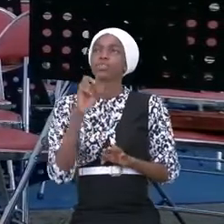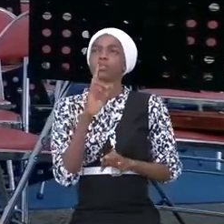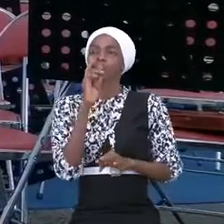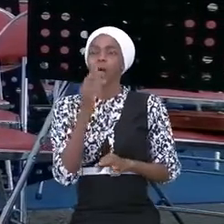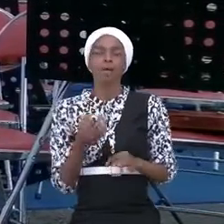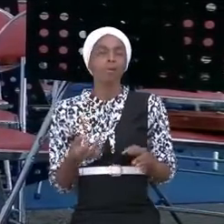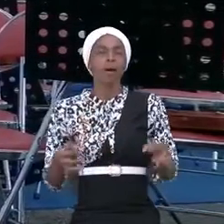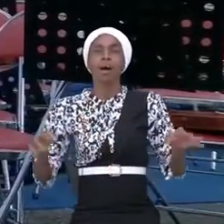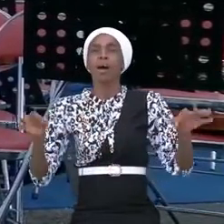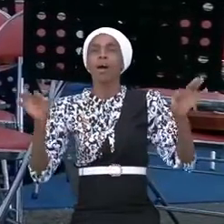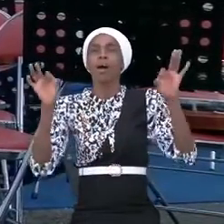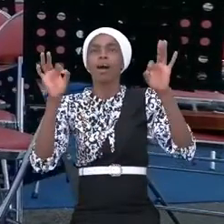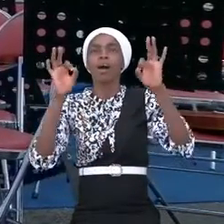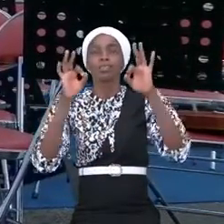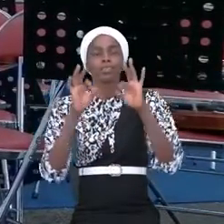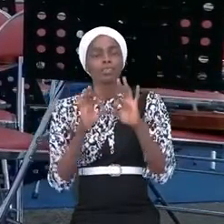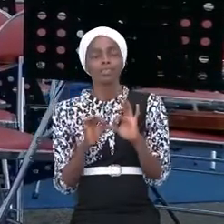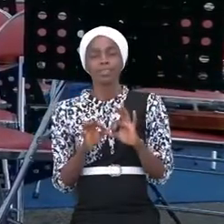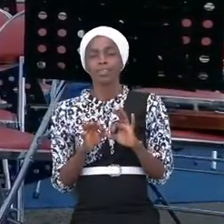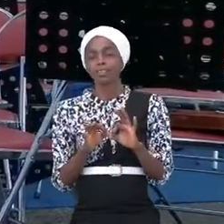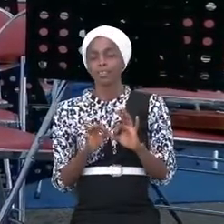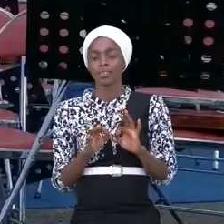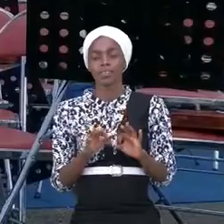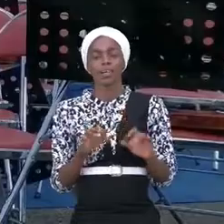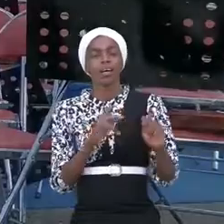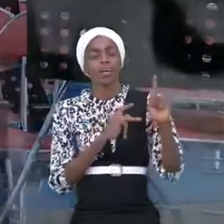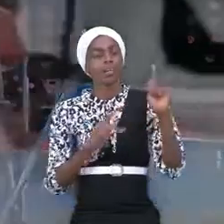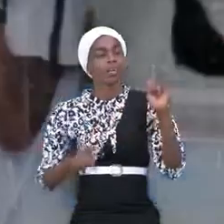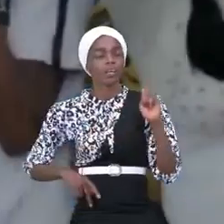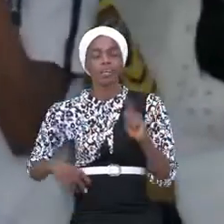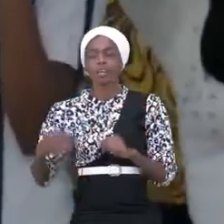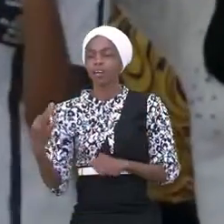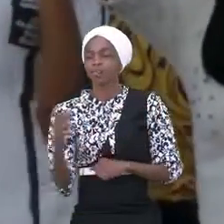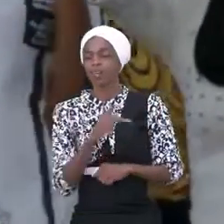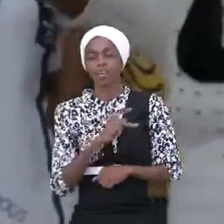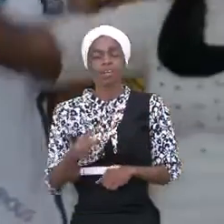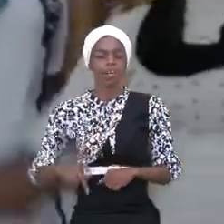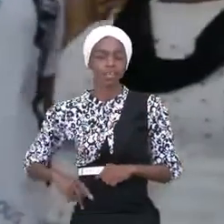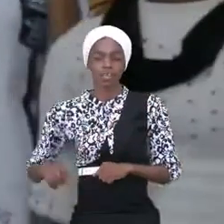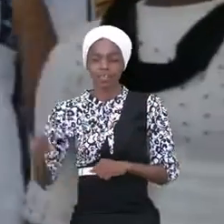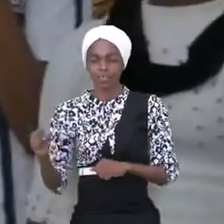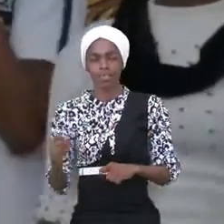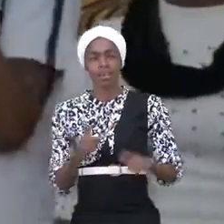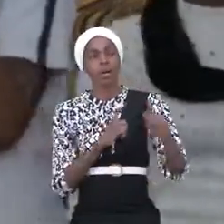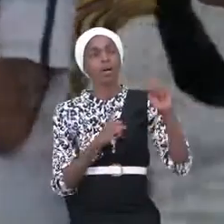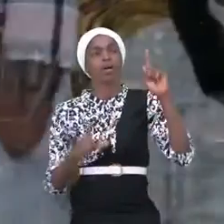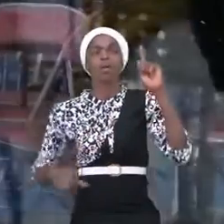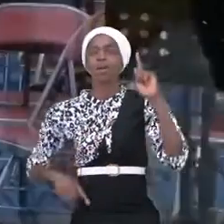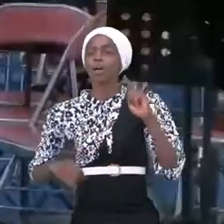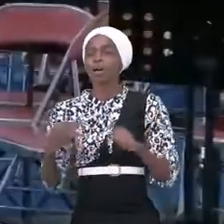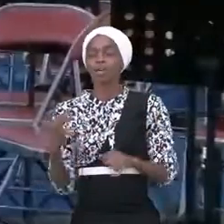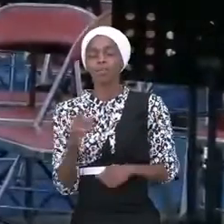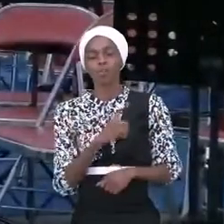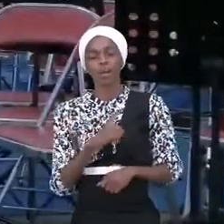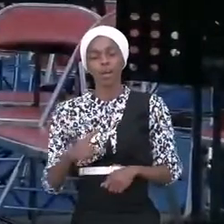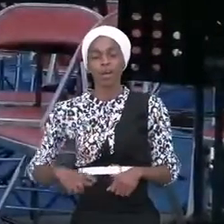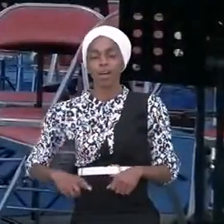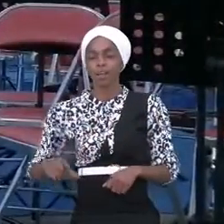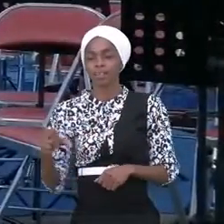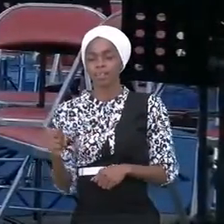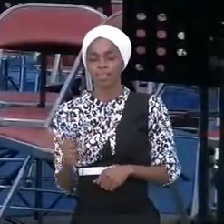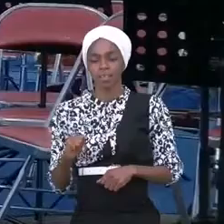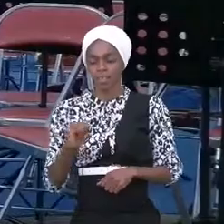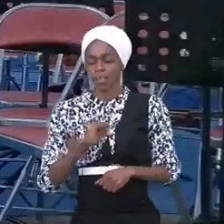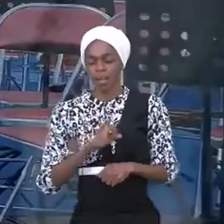worthy, you are worthy. Lift your voice and tell him, King of Kings,